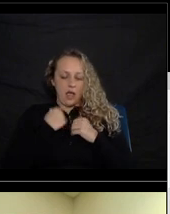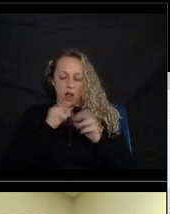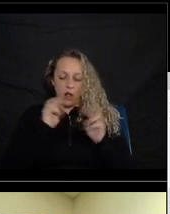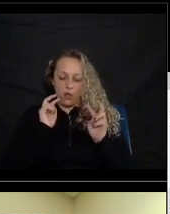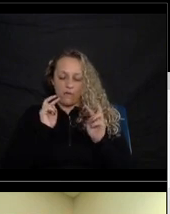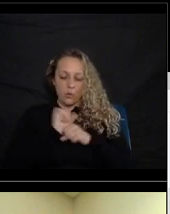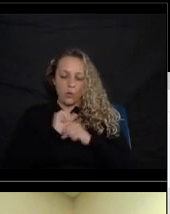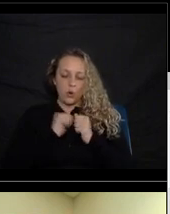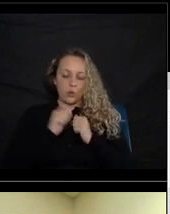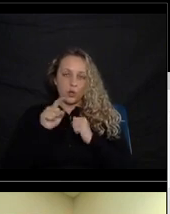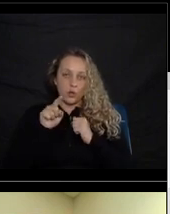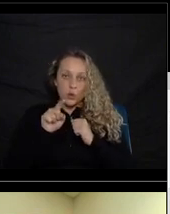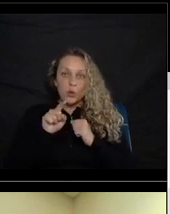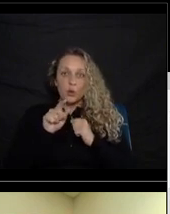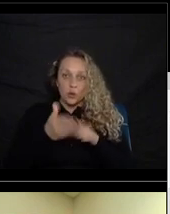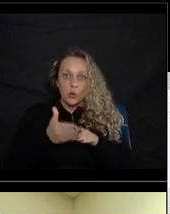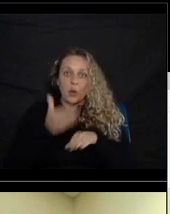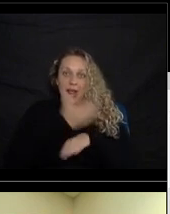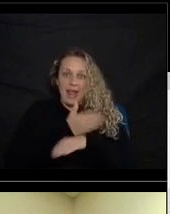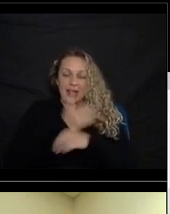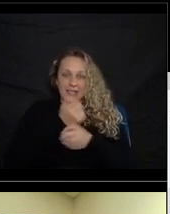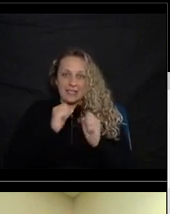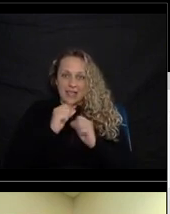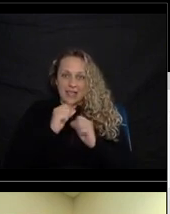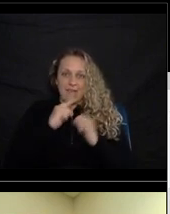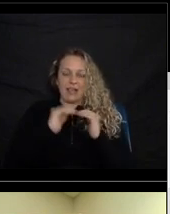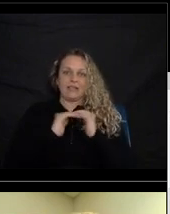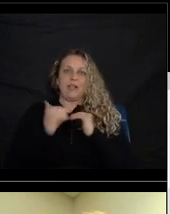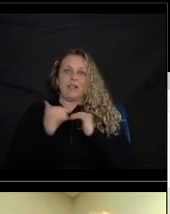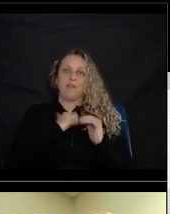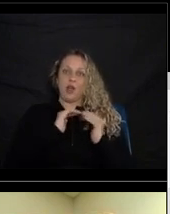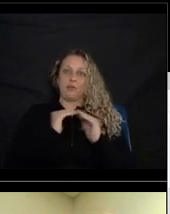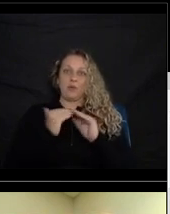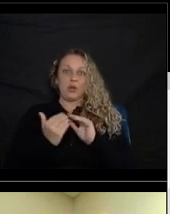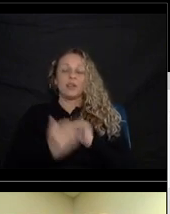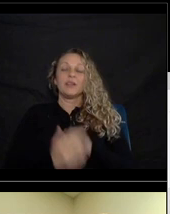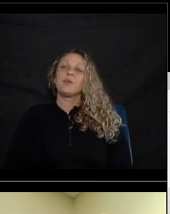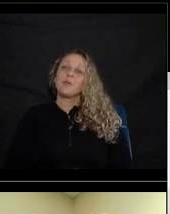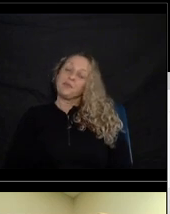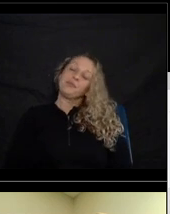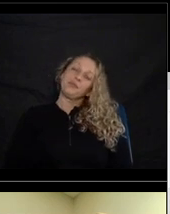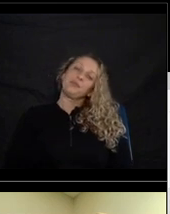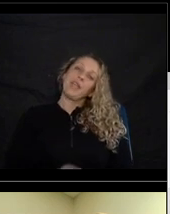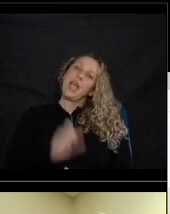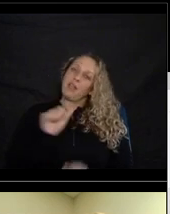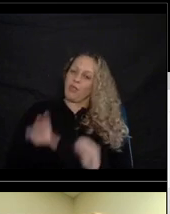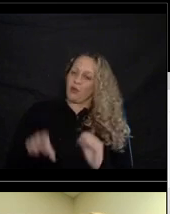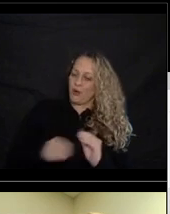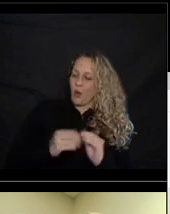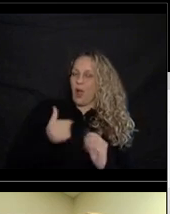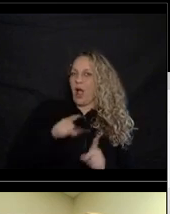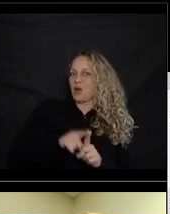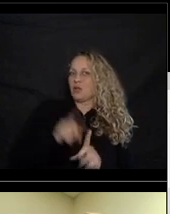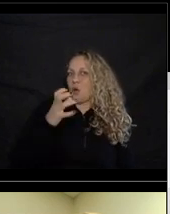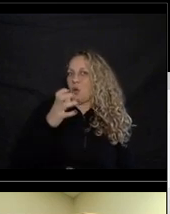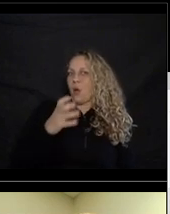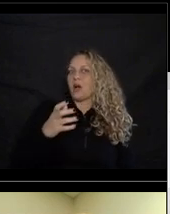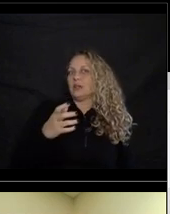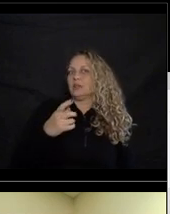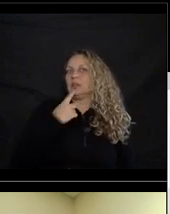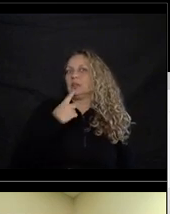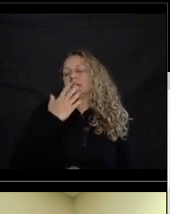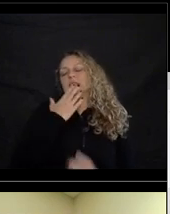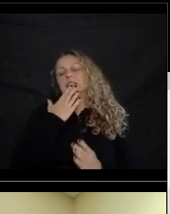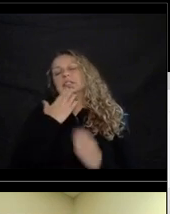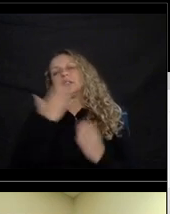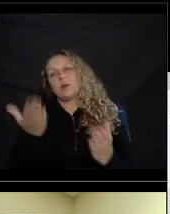forward to working with you to enhance the safety and stability of our community. And on another note, I would also like to extend a sincere